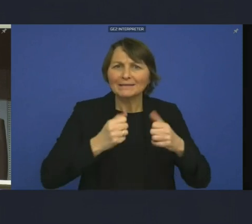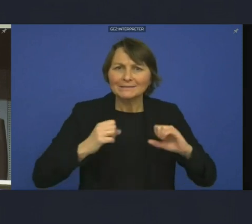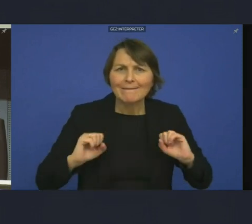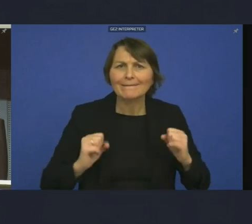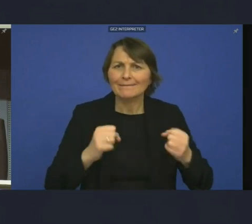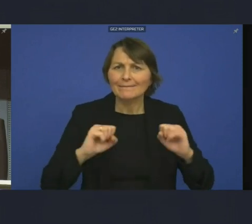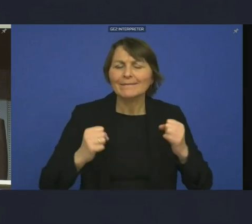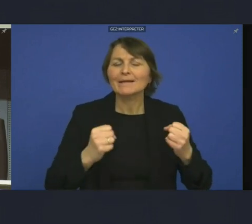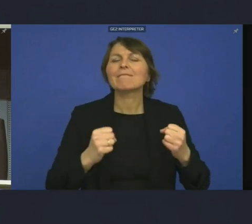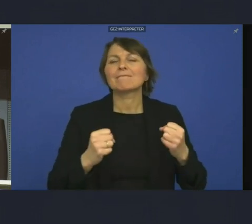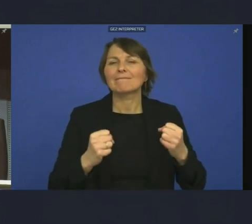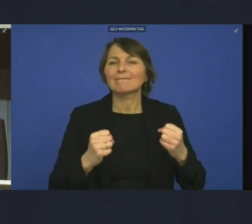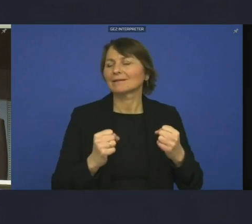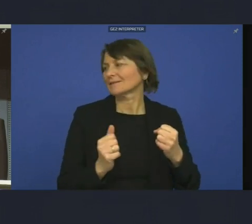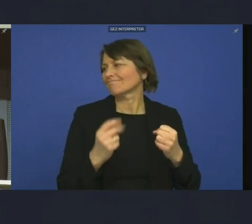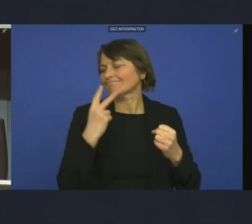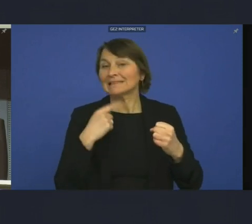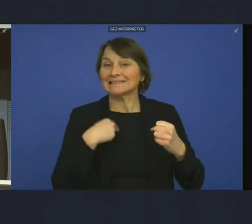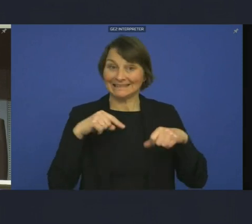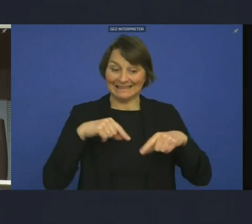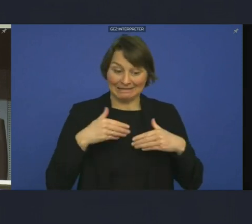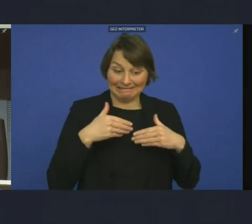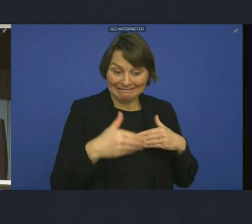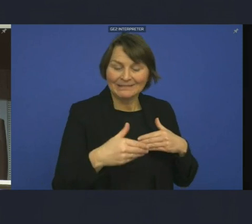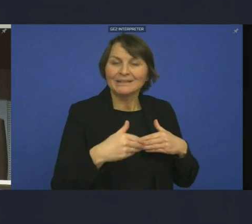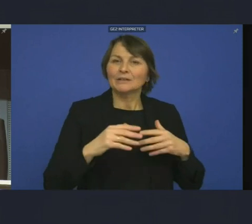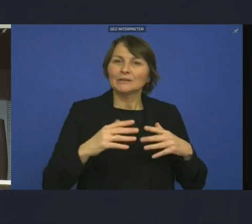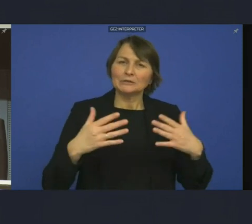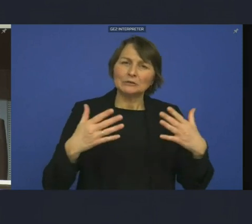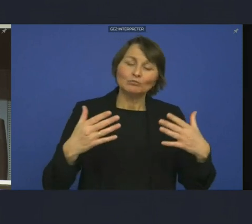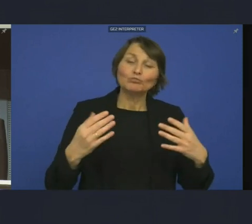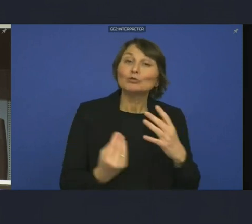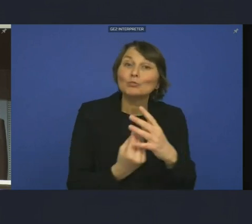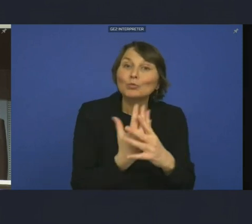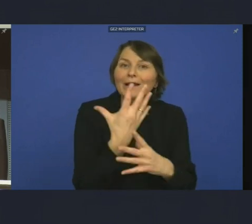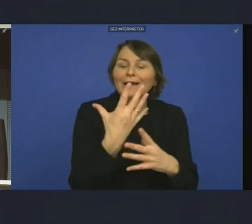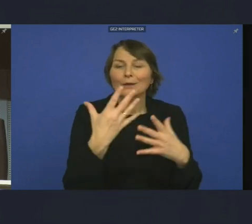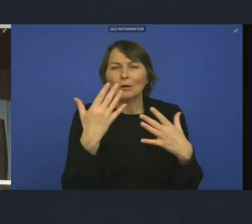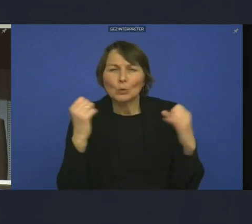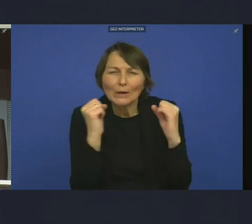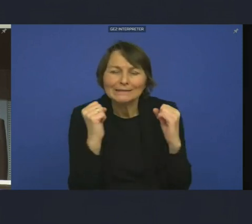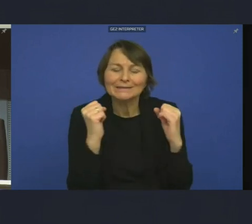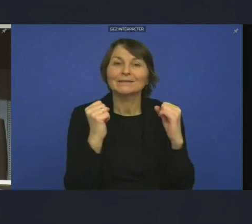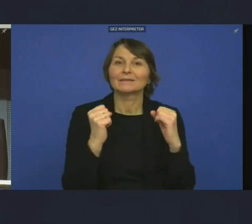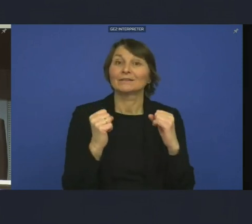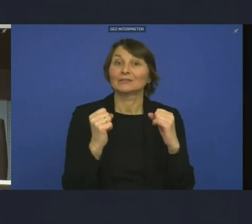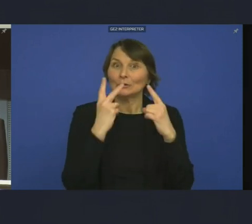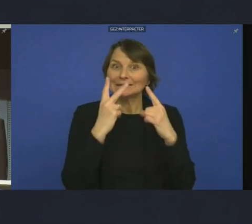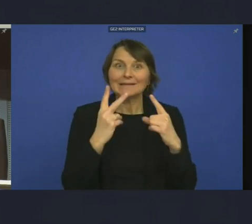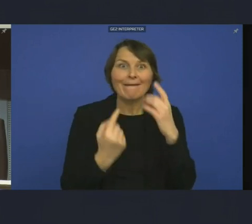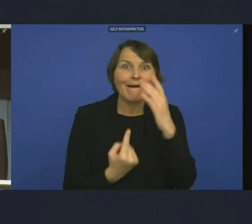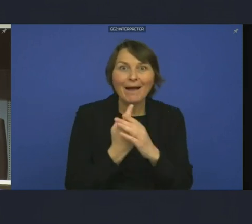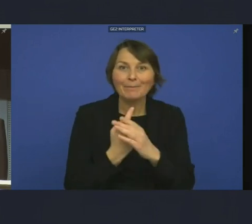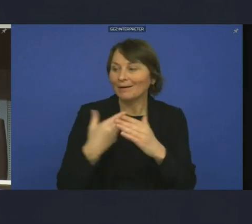winter and springtime. And we had really good results. The sports club could open more and